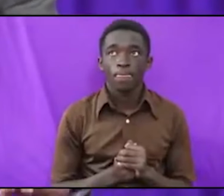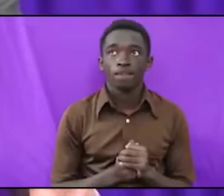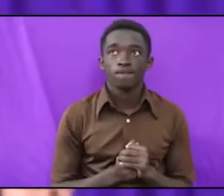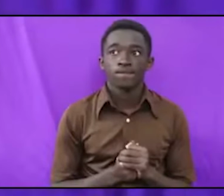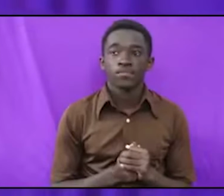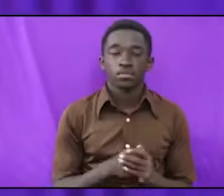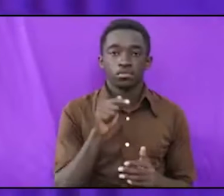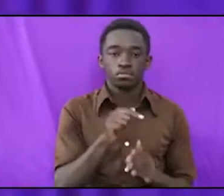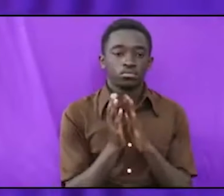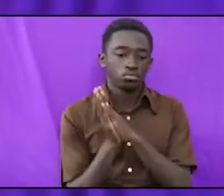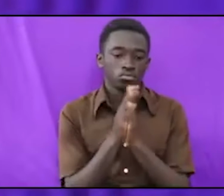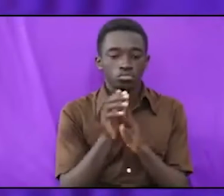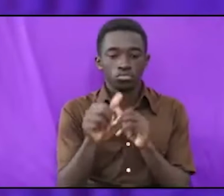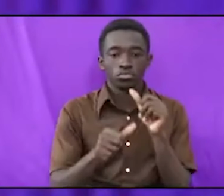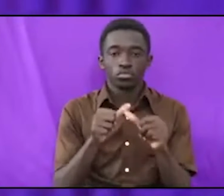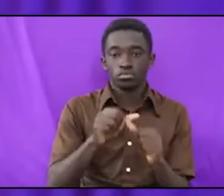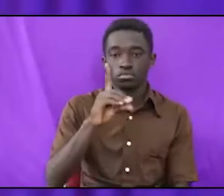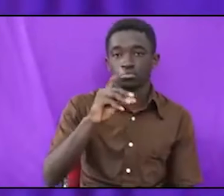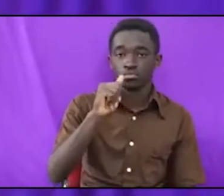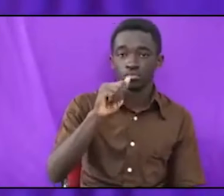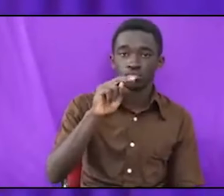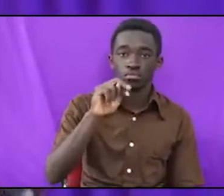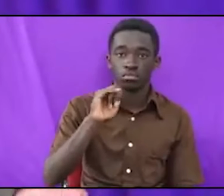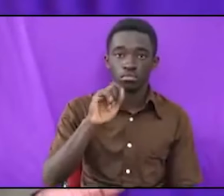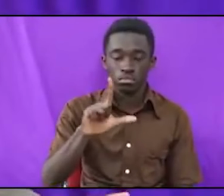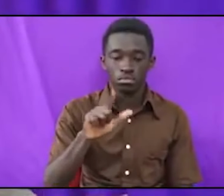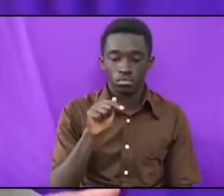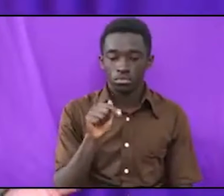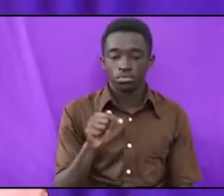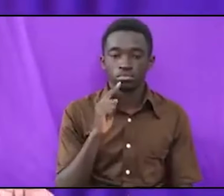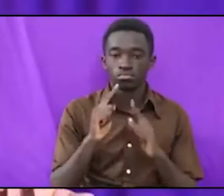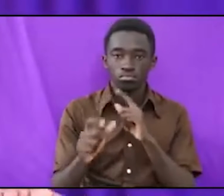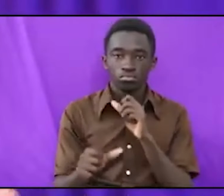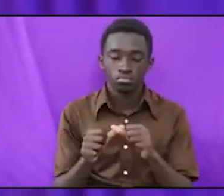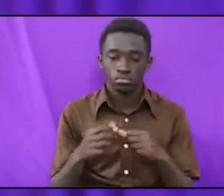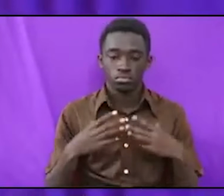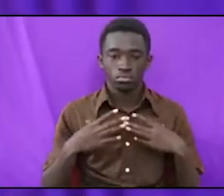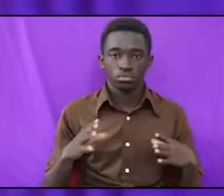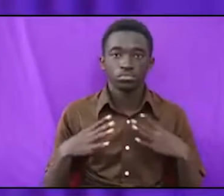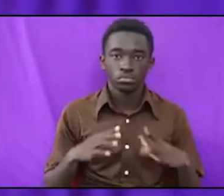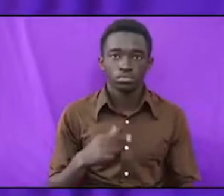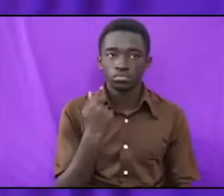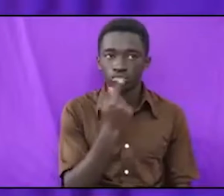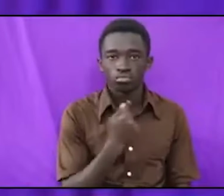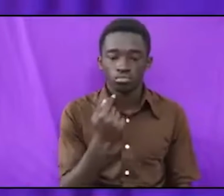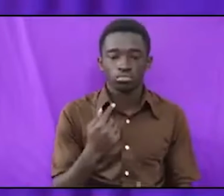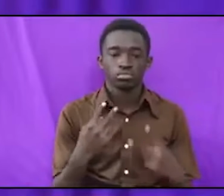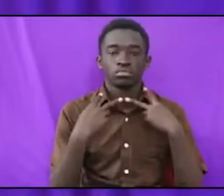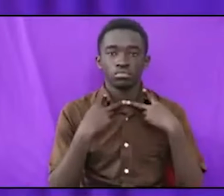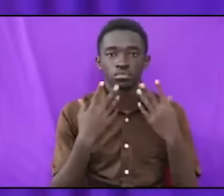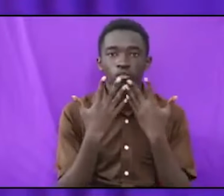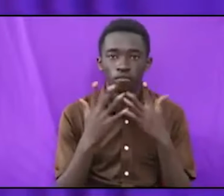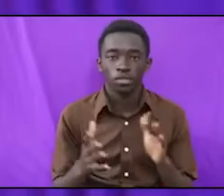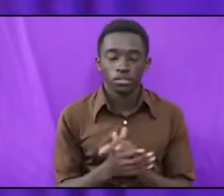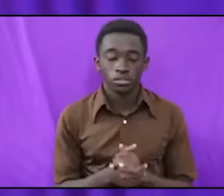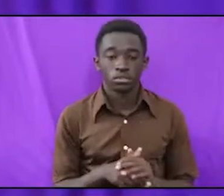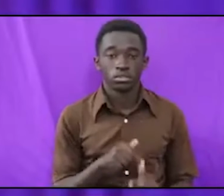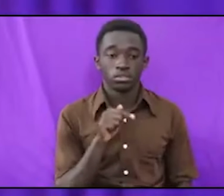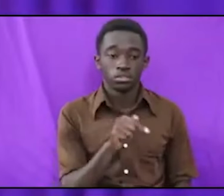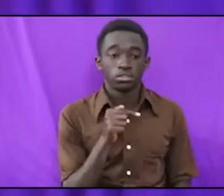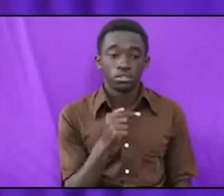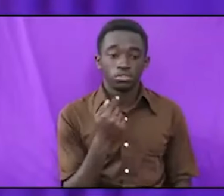the story of Daniel is told as a story of a people who have been taken to captivity. So they are not in their